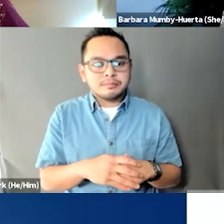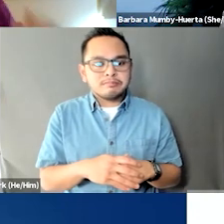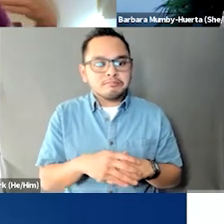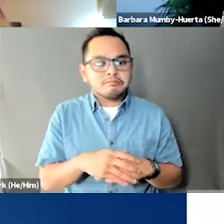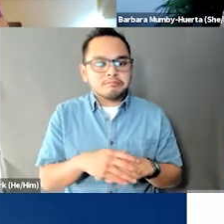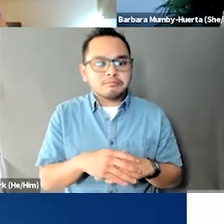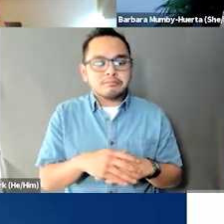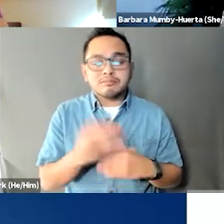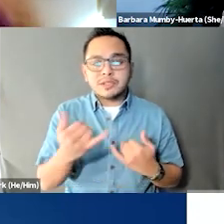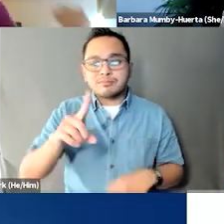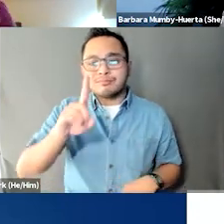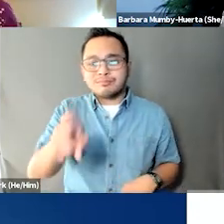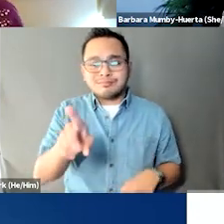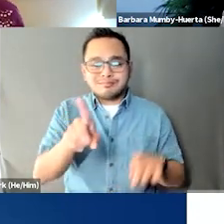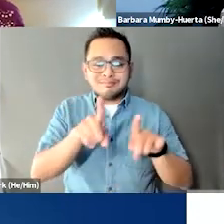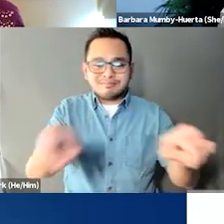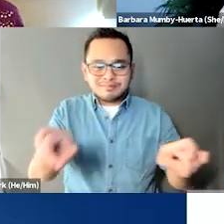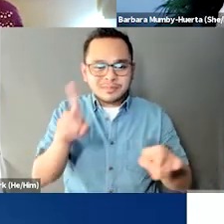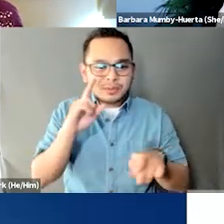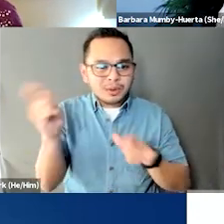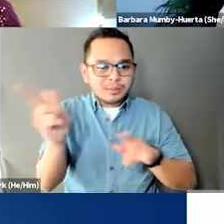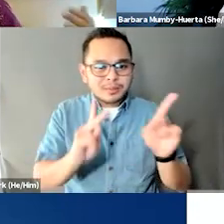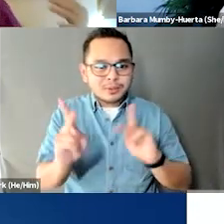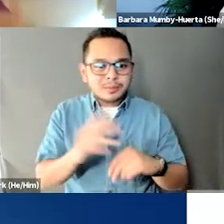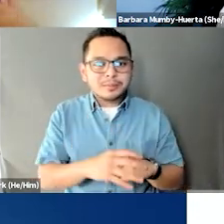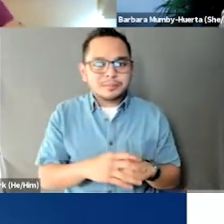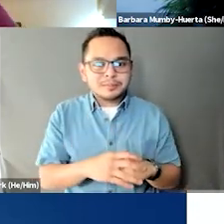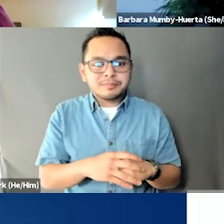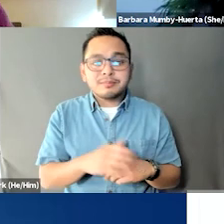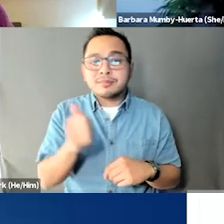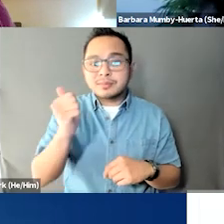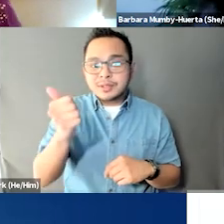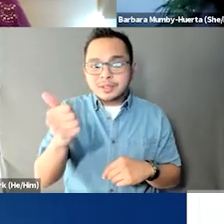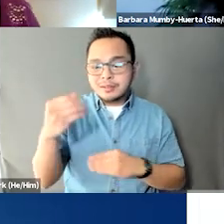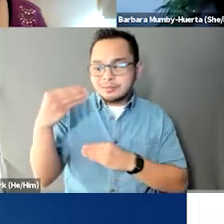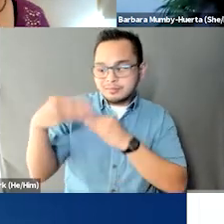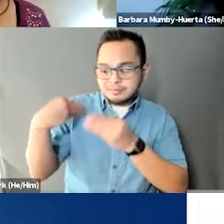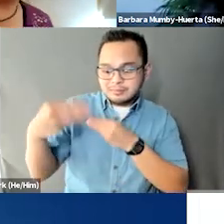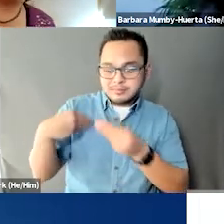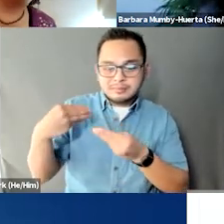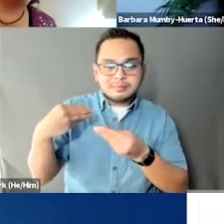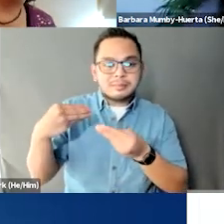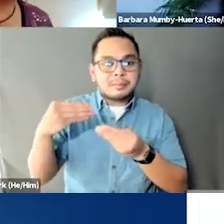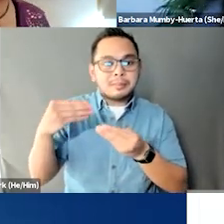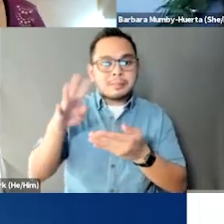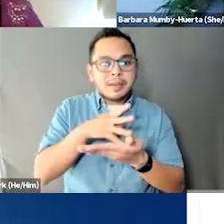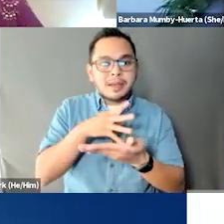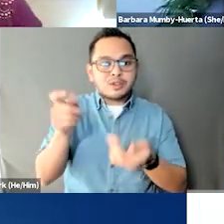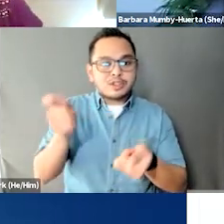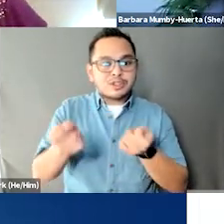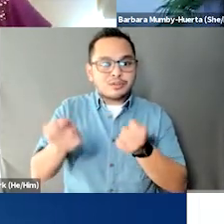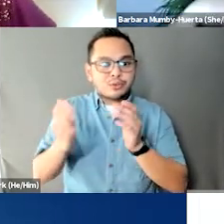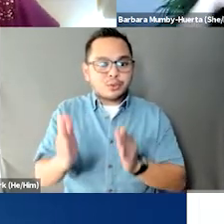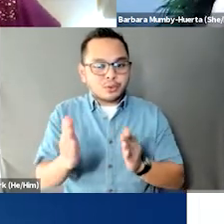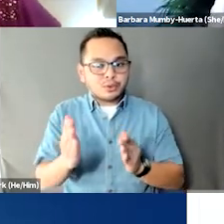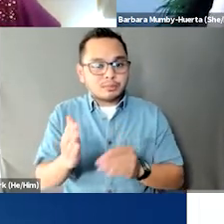So this is a question I have for everybody on this call. Are you an ancestral family pattern shifter? So if you're the